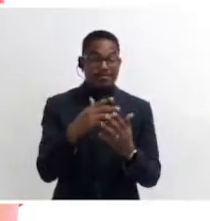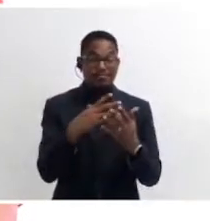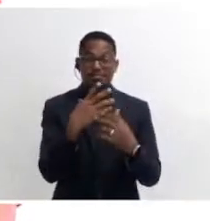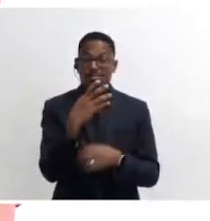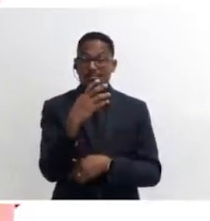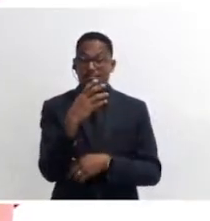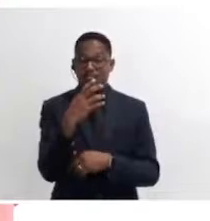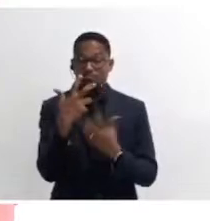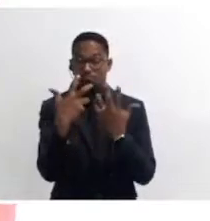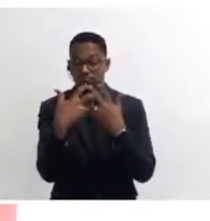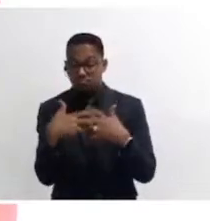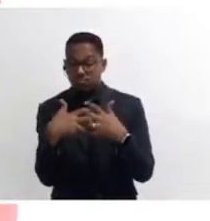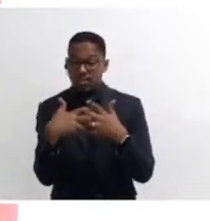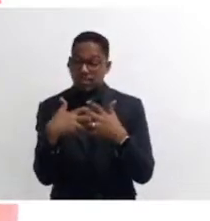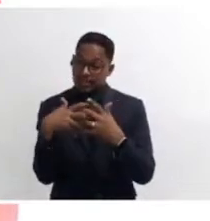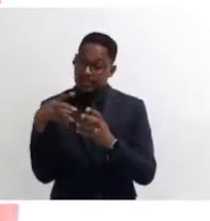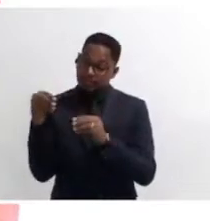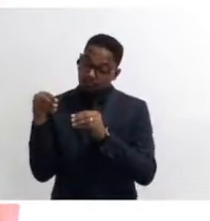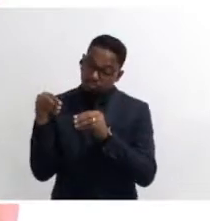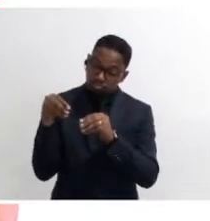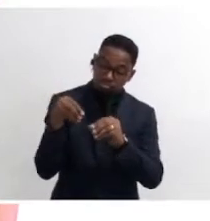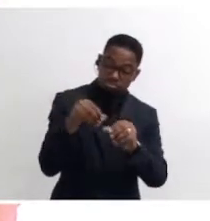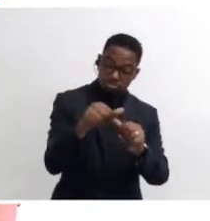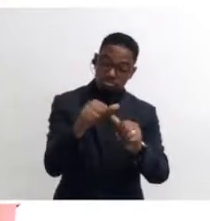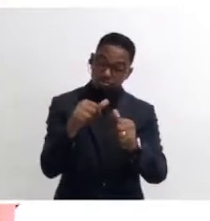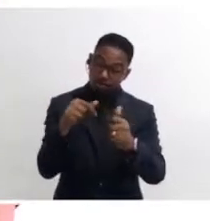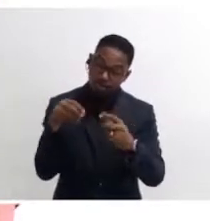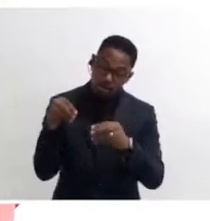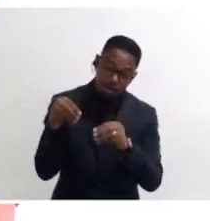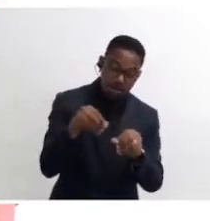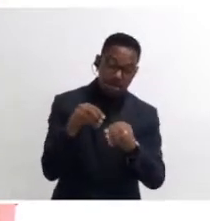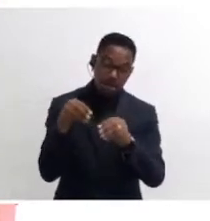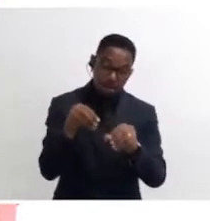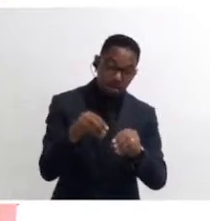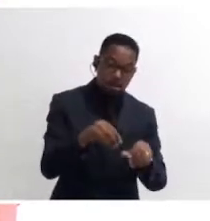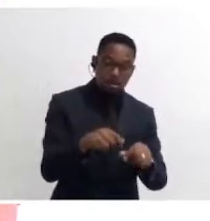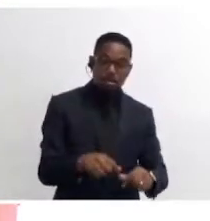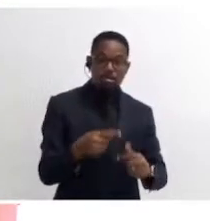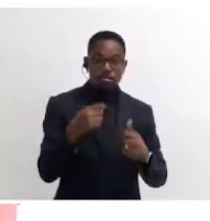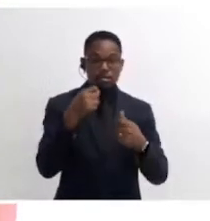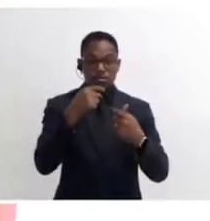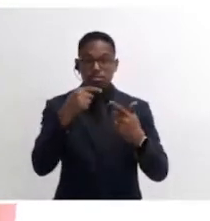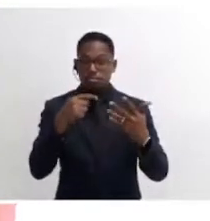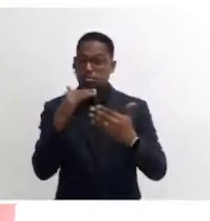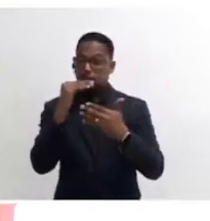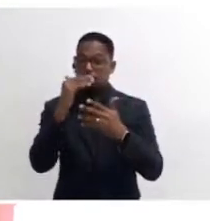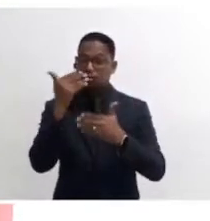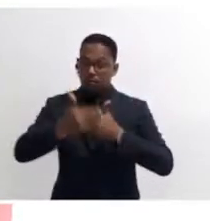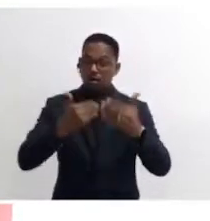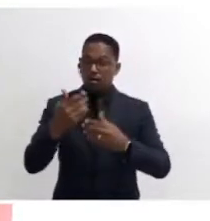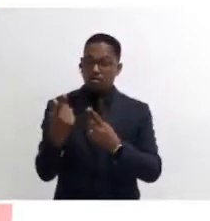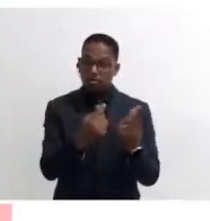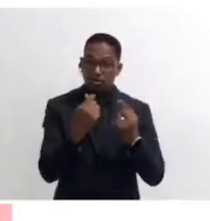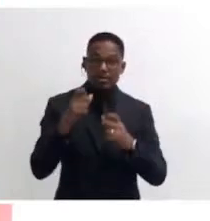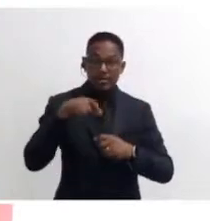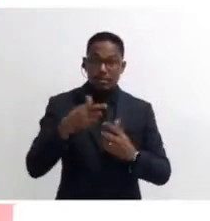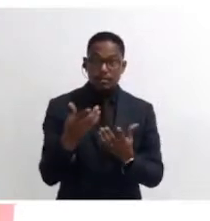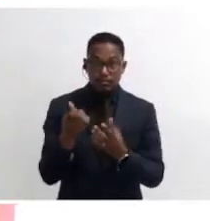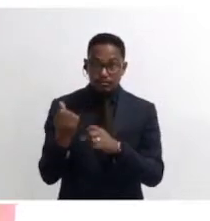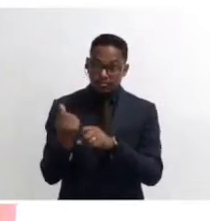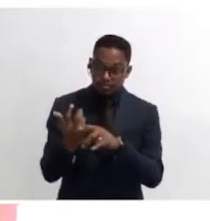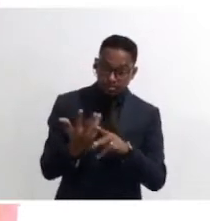There are many different kinds of fab processes depending on the device that is to be made, and that includes different